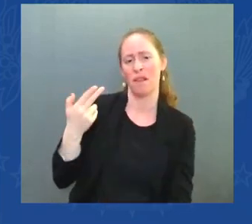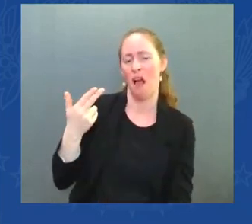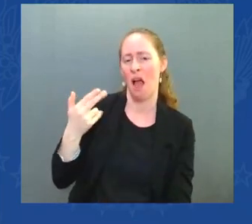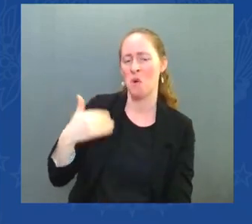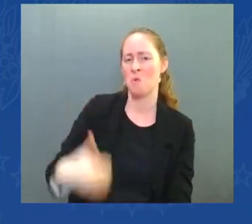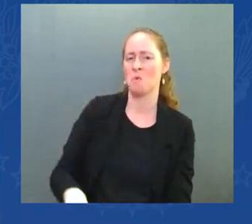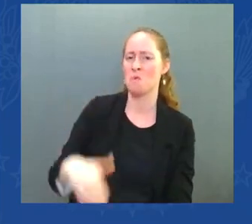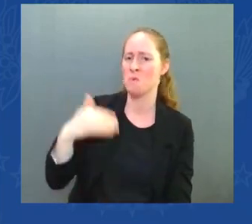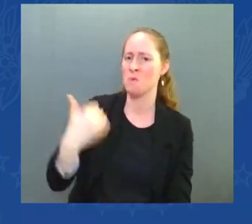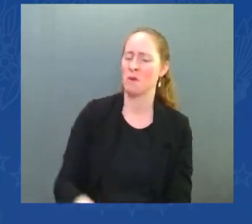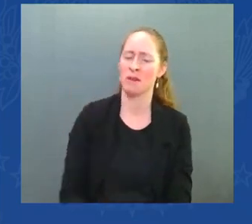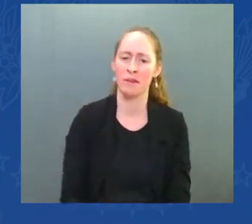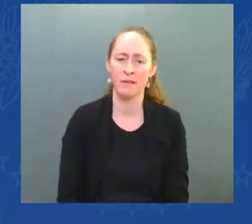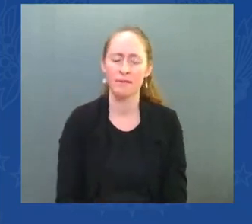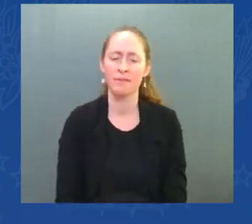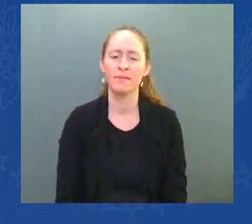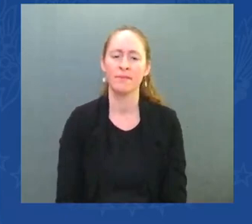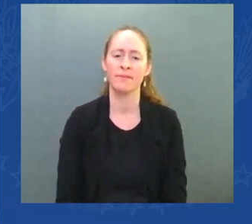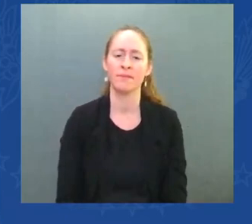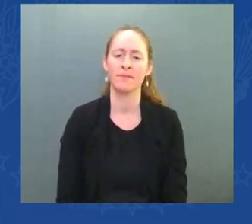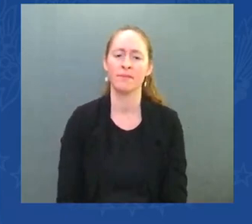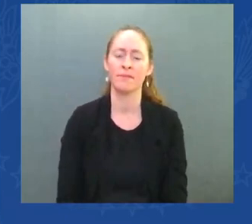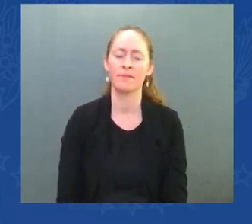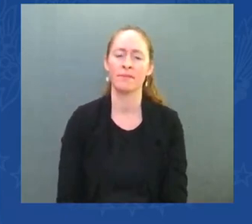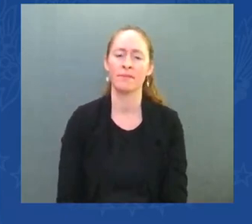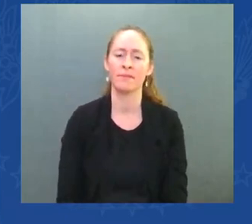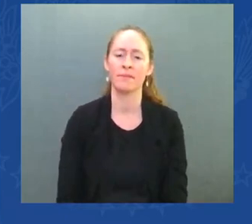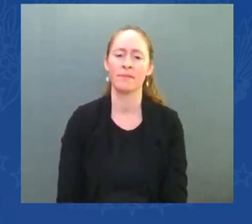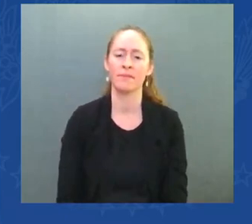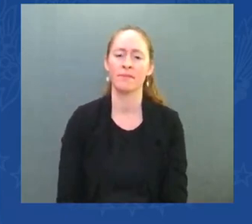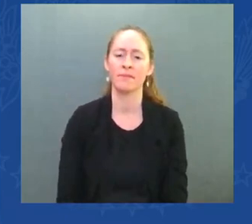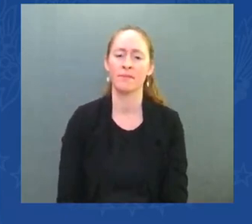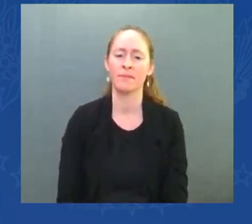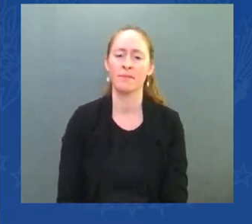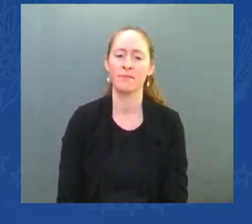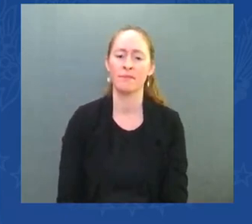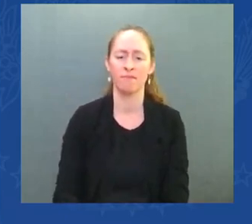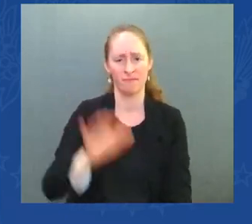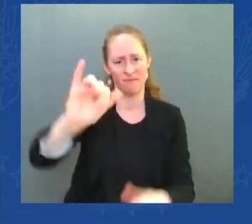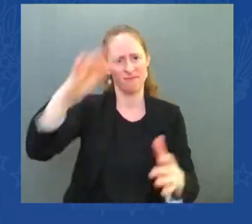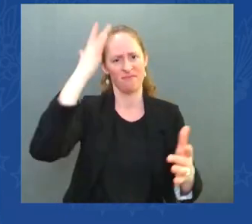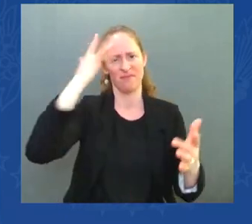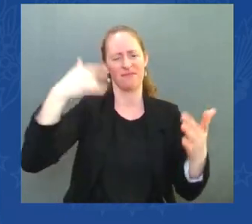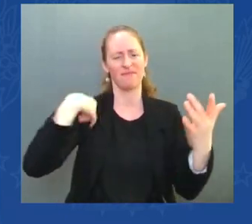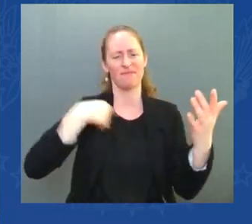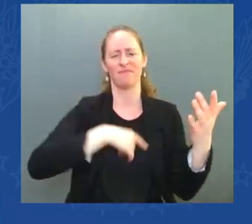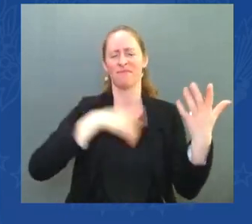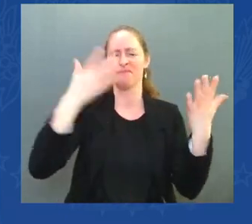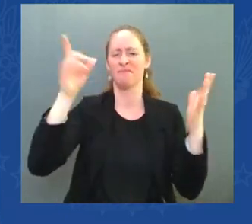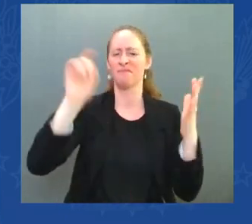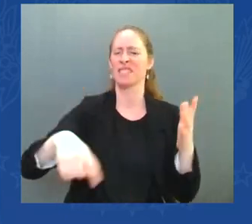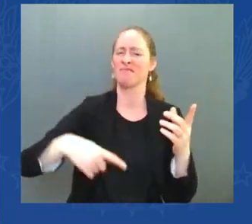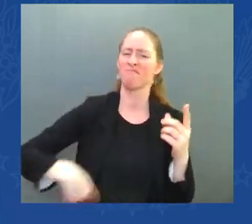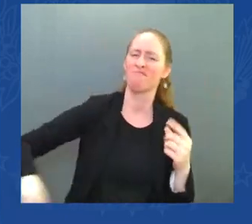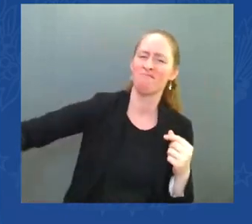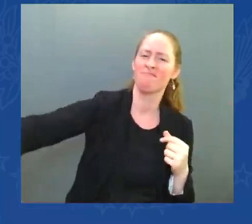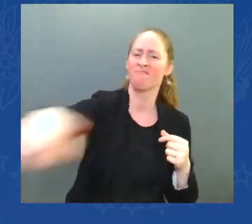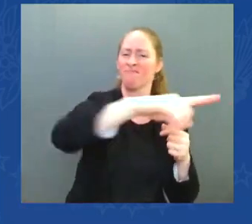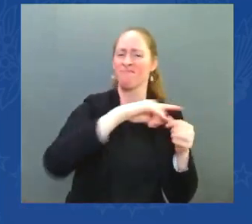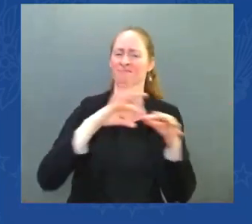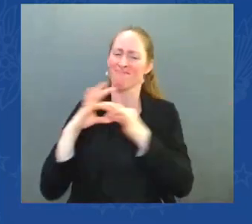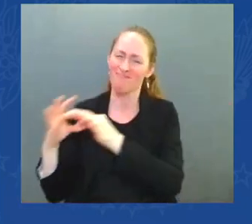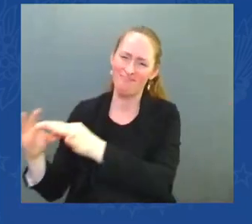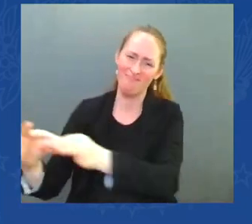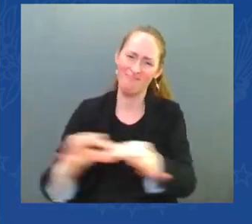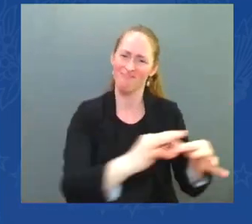an all-hands-on-deck partnership approach to address that issue. And the ATF